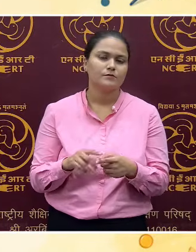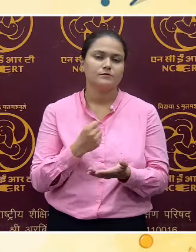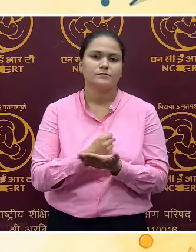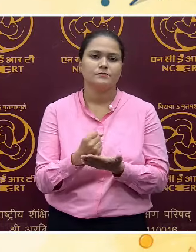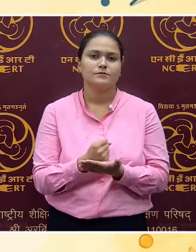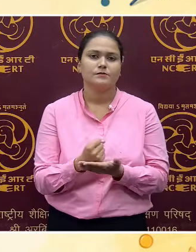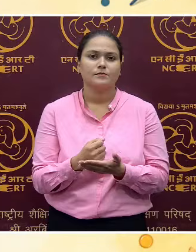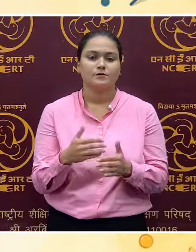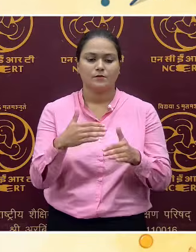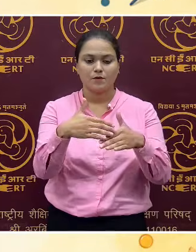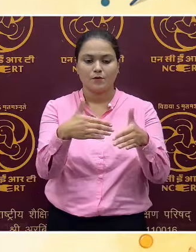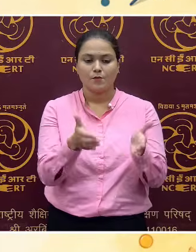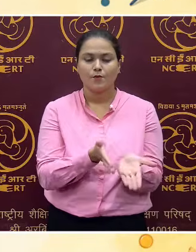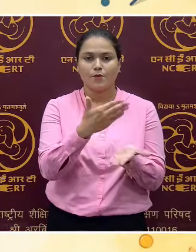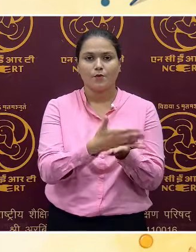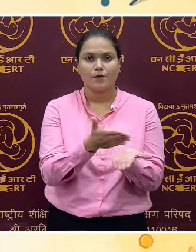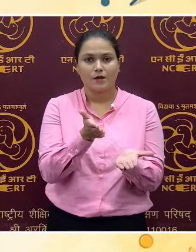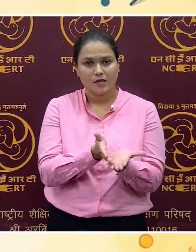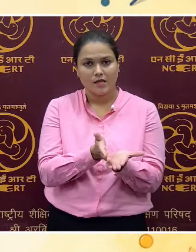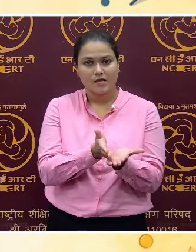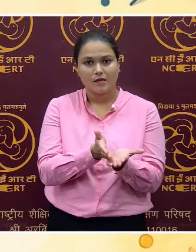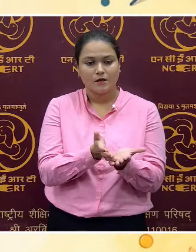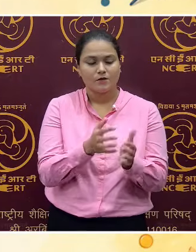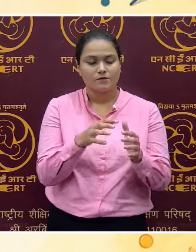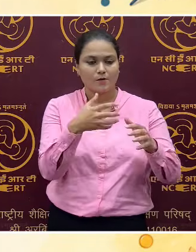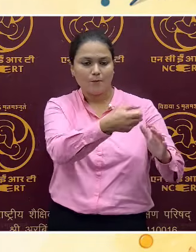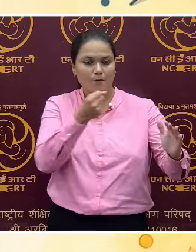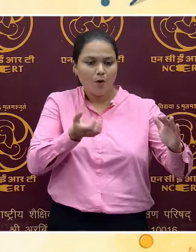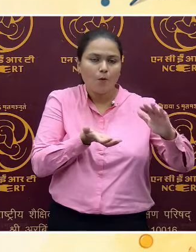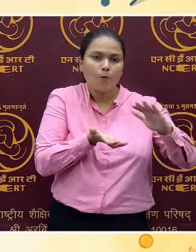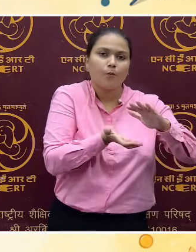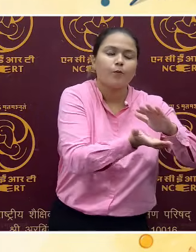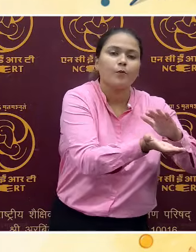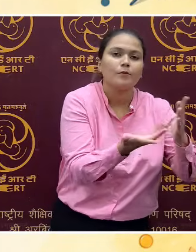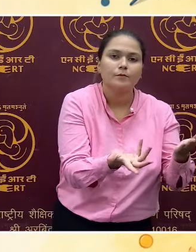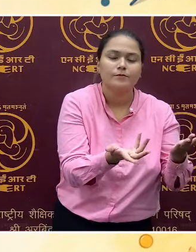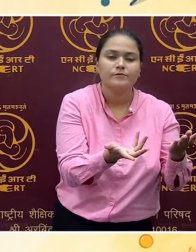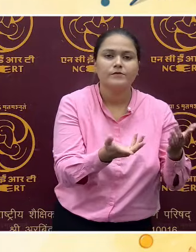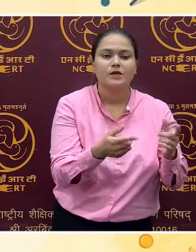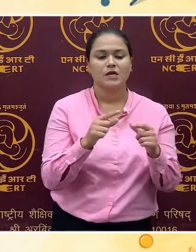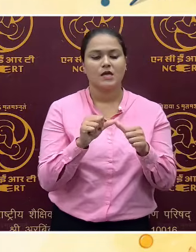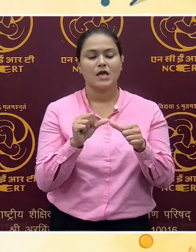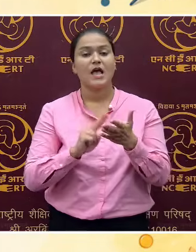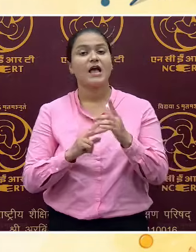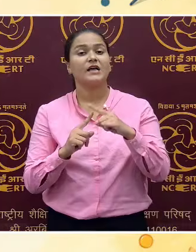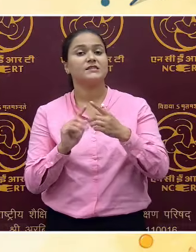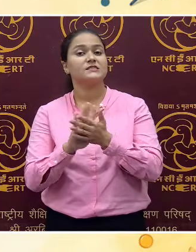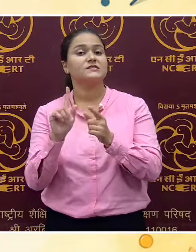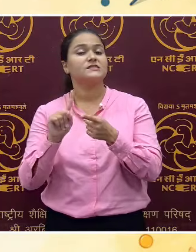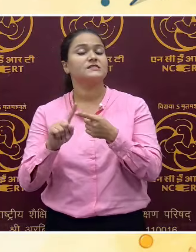So a cake is being baked by Anthony. So how would you convert it to